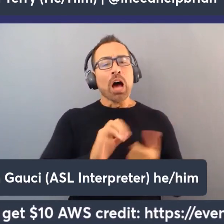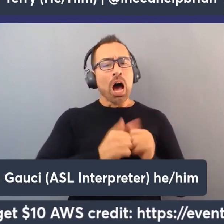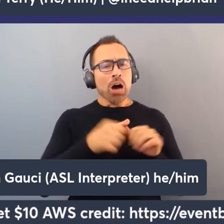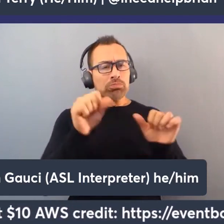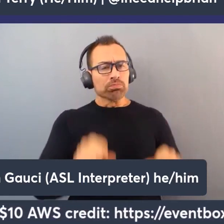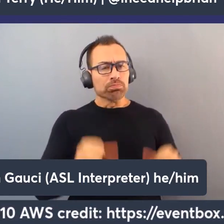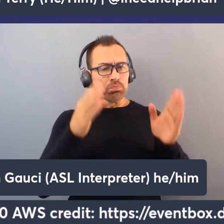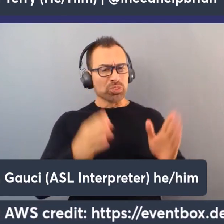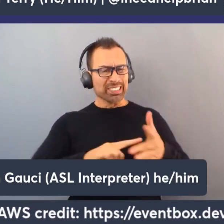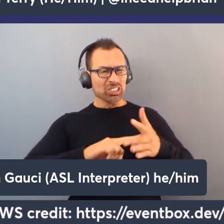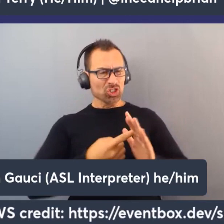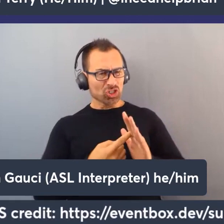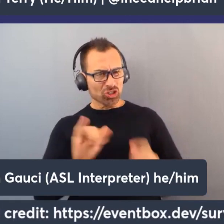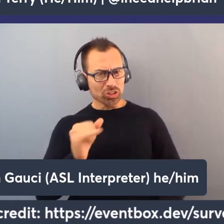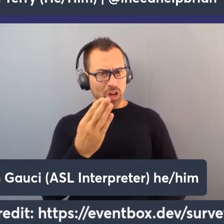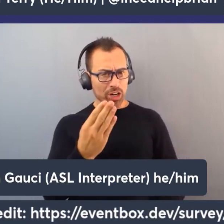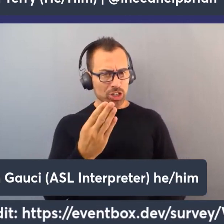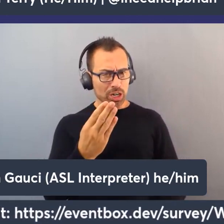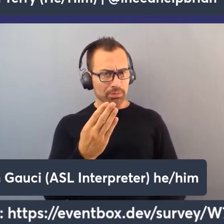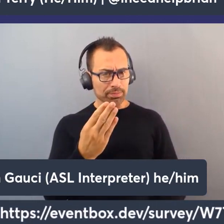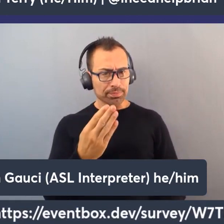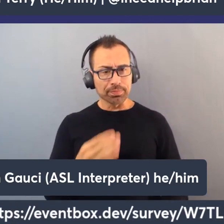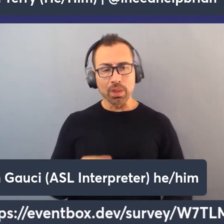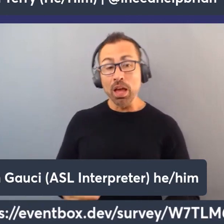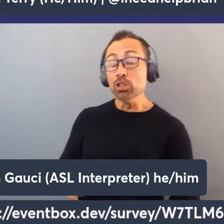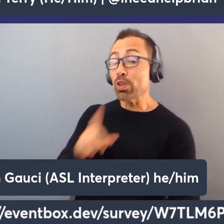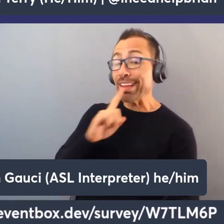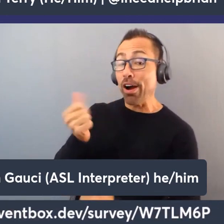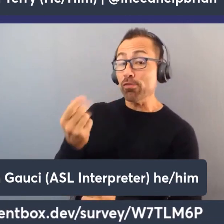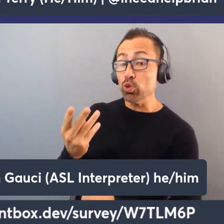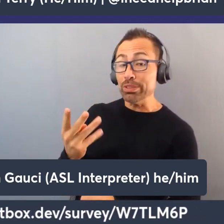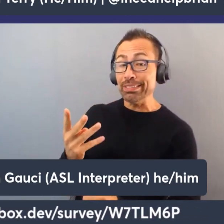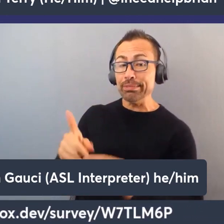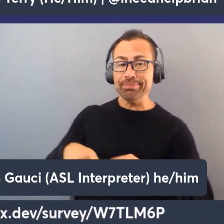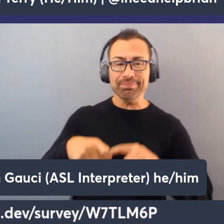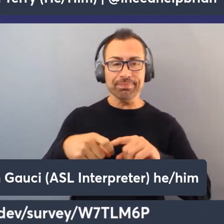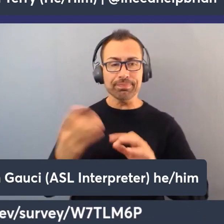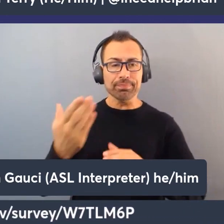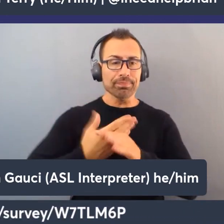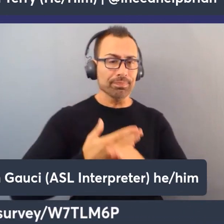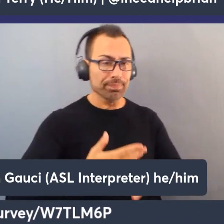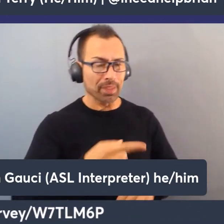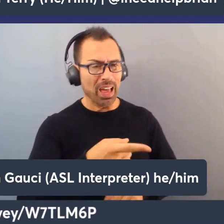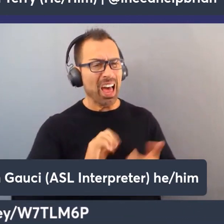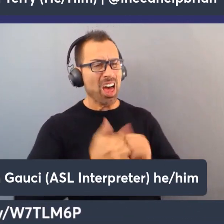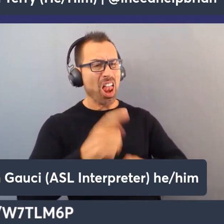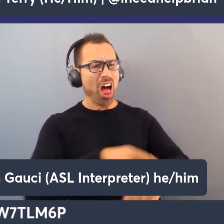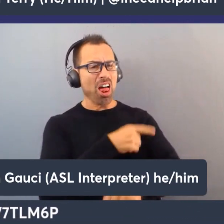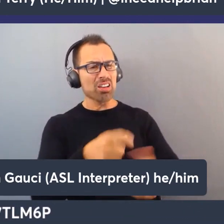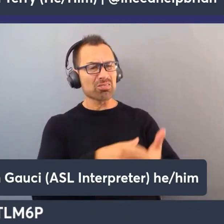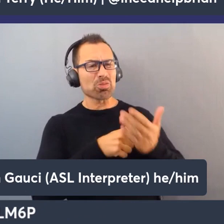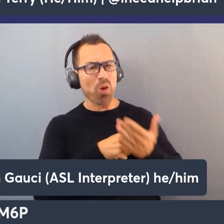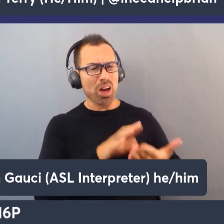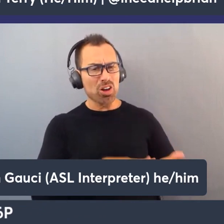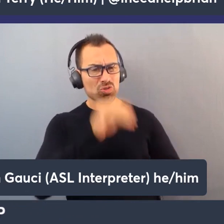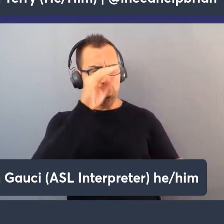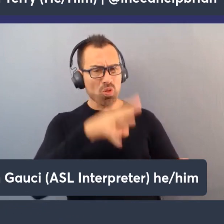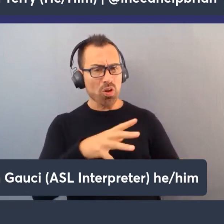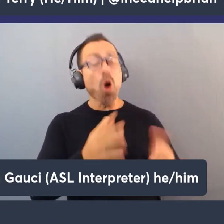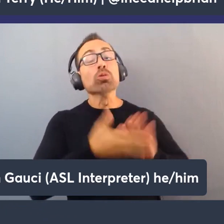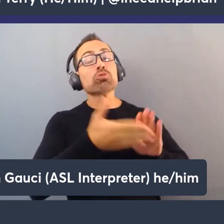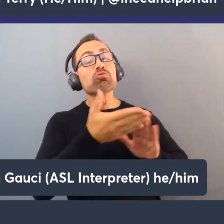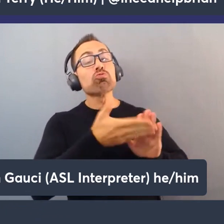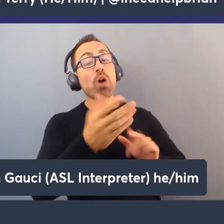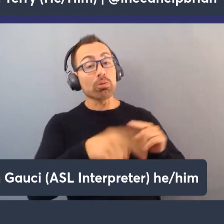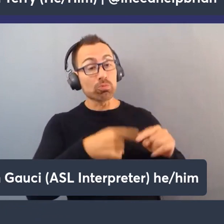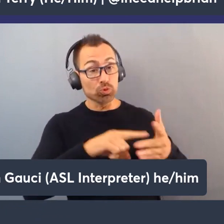So there's a And few different. Oh, go ahead. and how long does it take to run Yeah, for once in a job? Yeah.